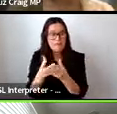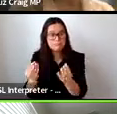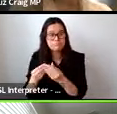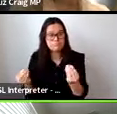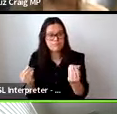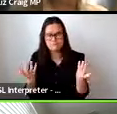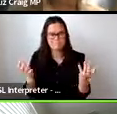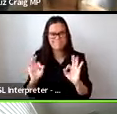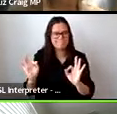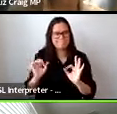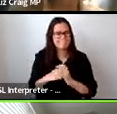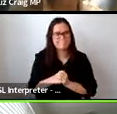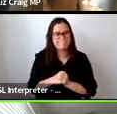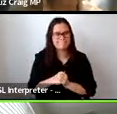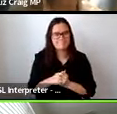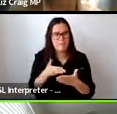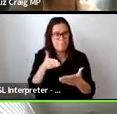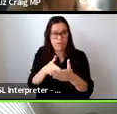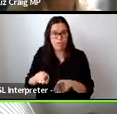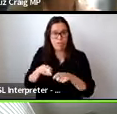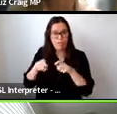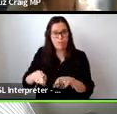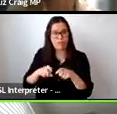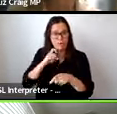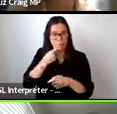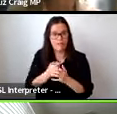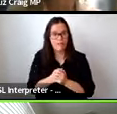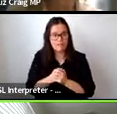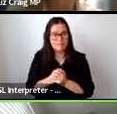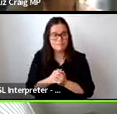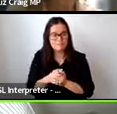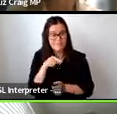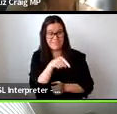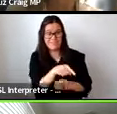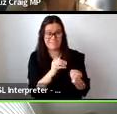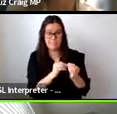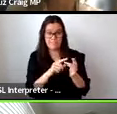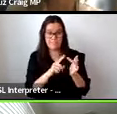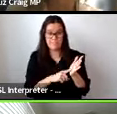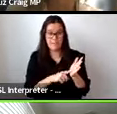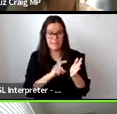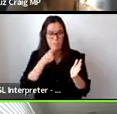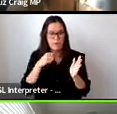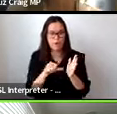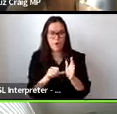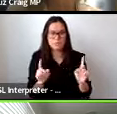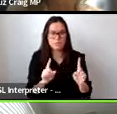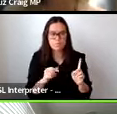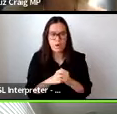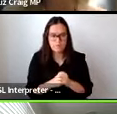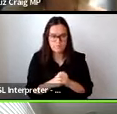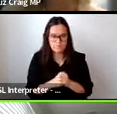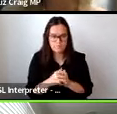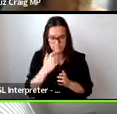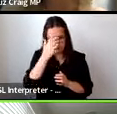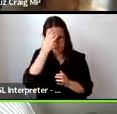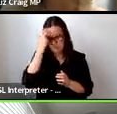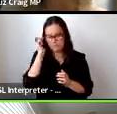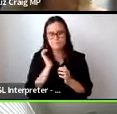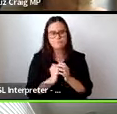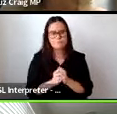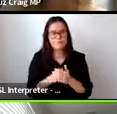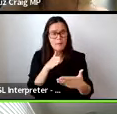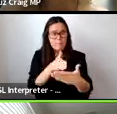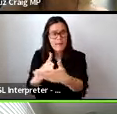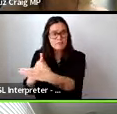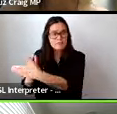with disabilities. Let me tell you the cost of this bill. The cost of this bill is leaving in place all the barriers